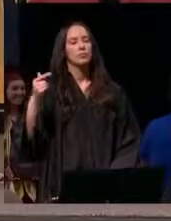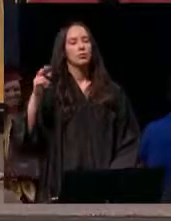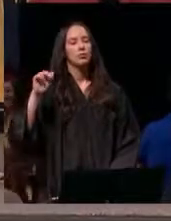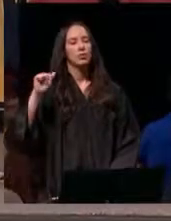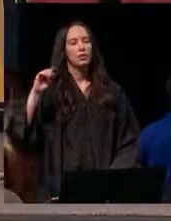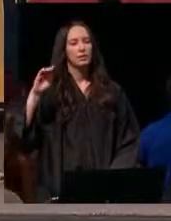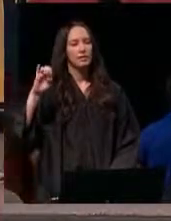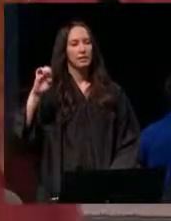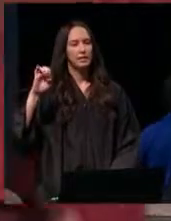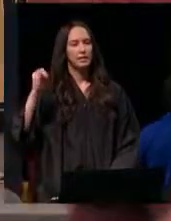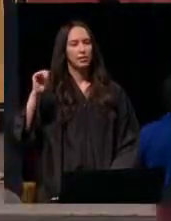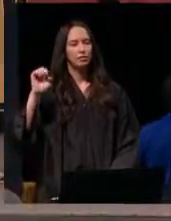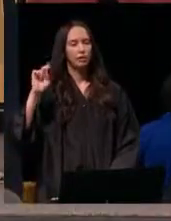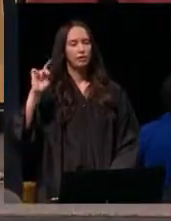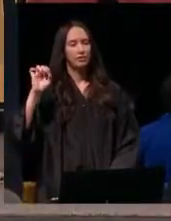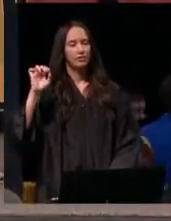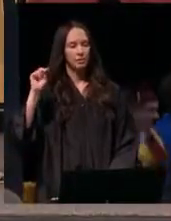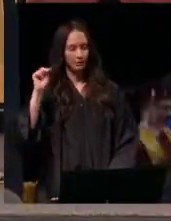Gracie Jackson.